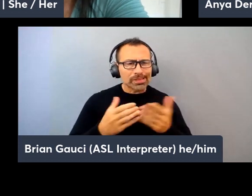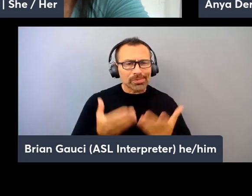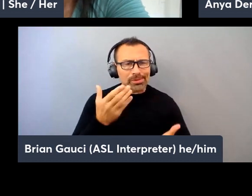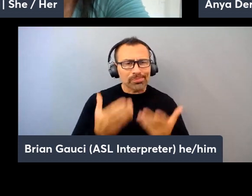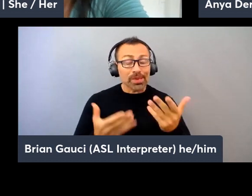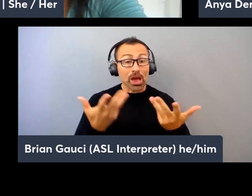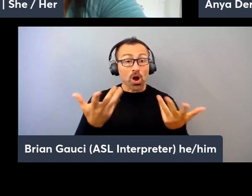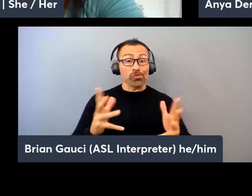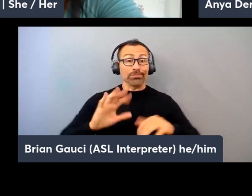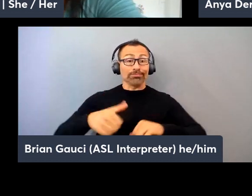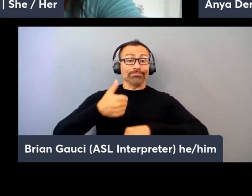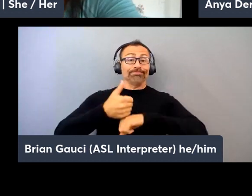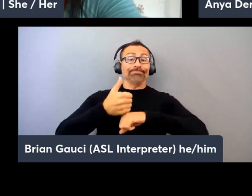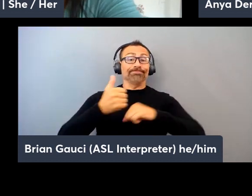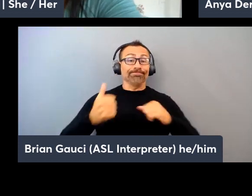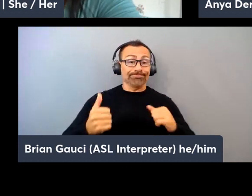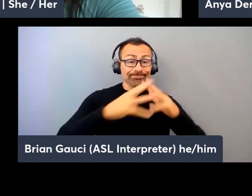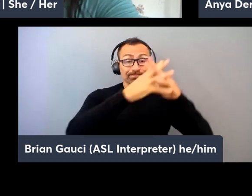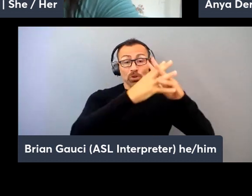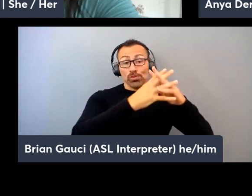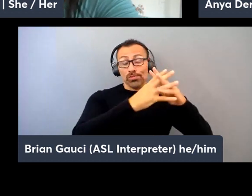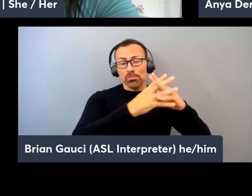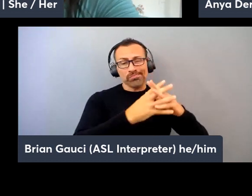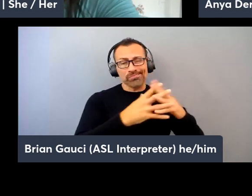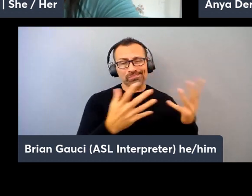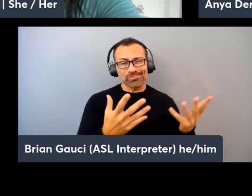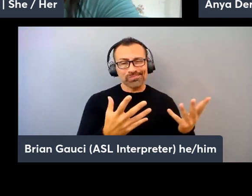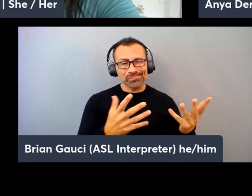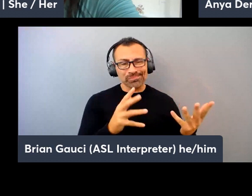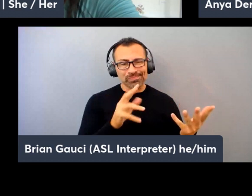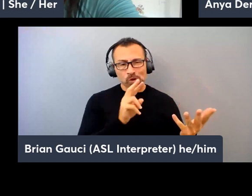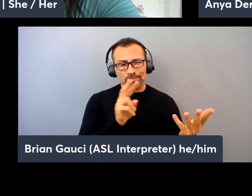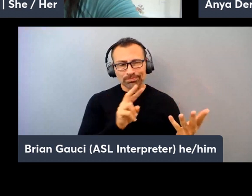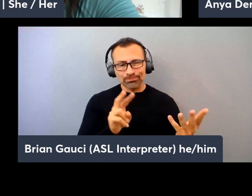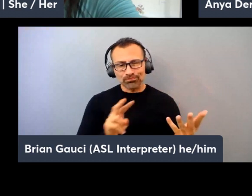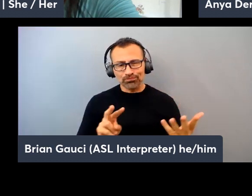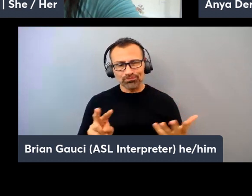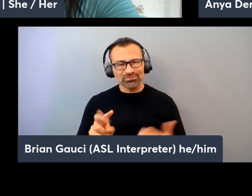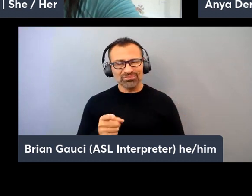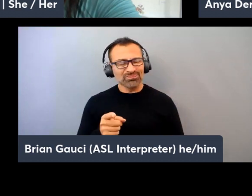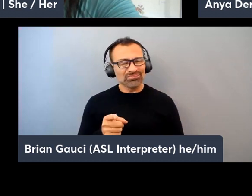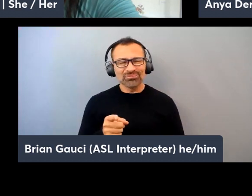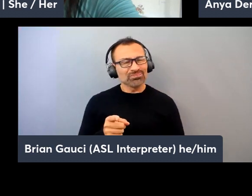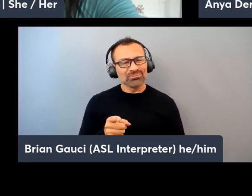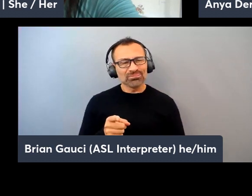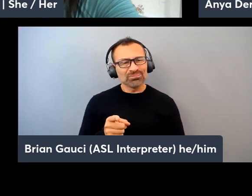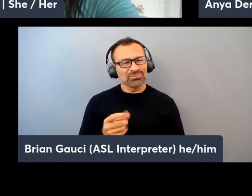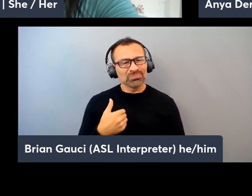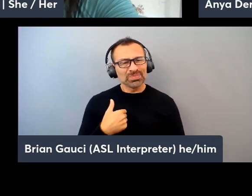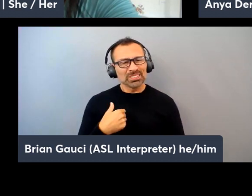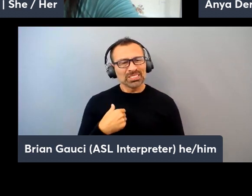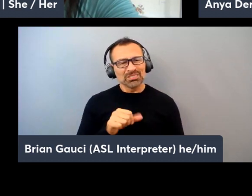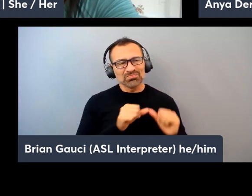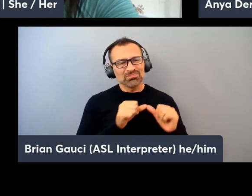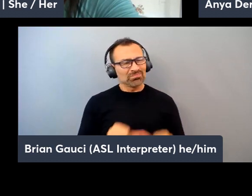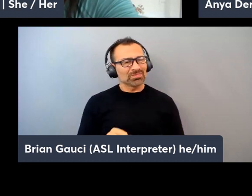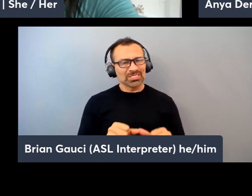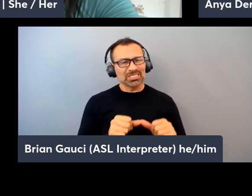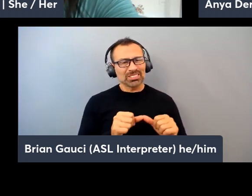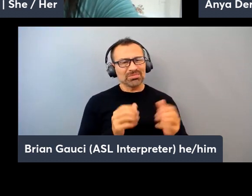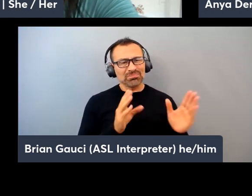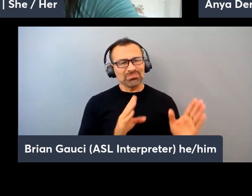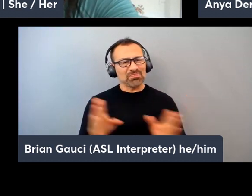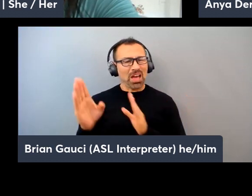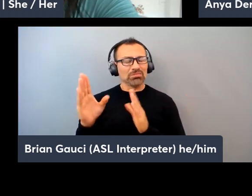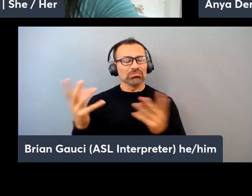be doing this. But what we found was that we didn't really have a consistent pattern for this, right? So